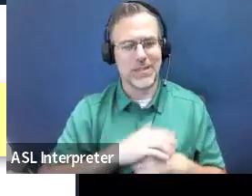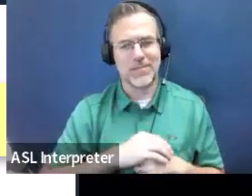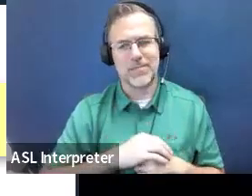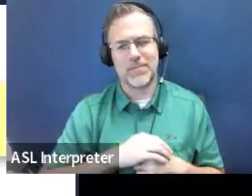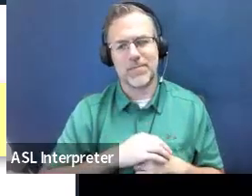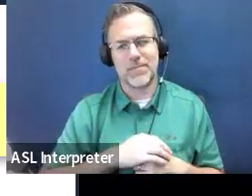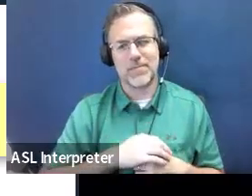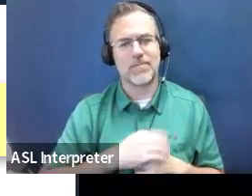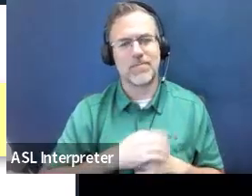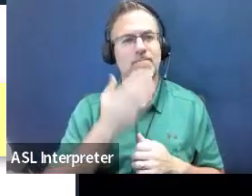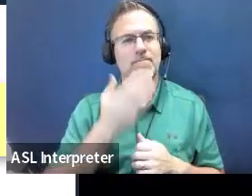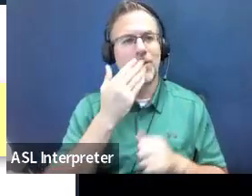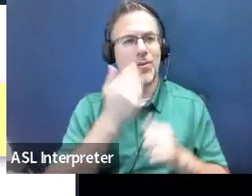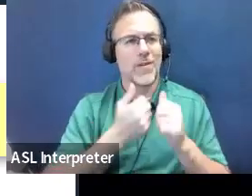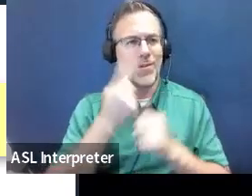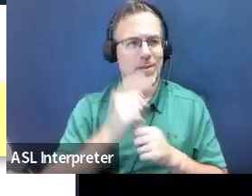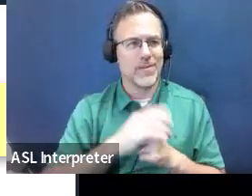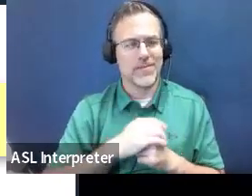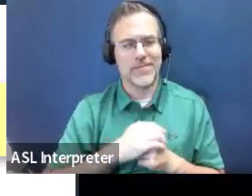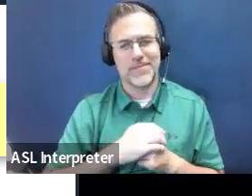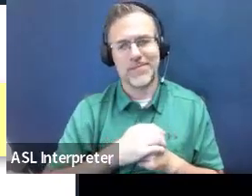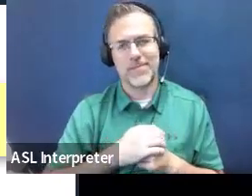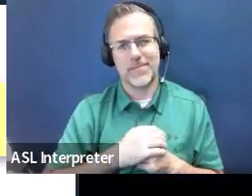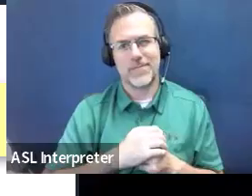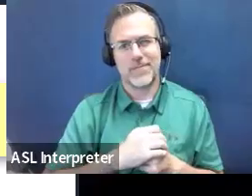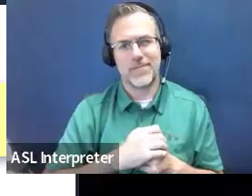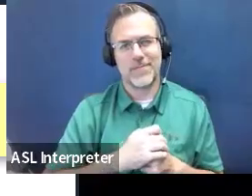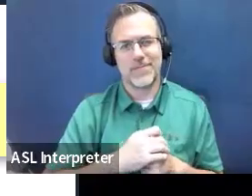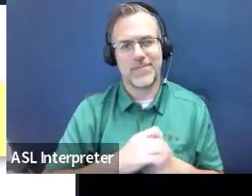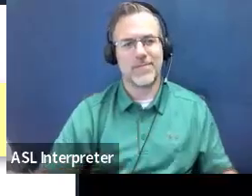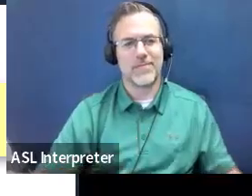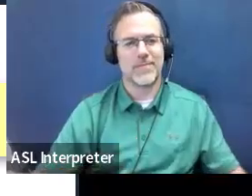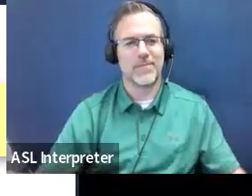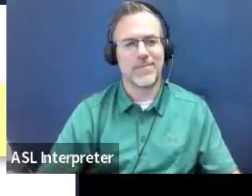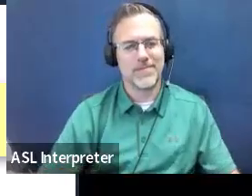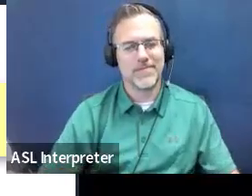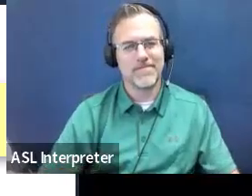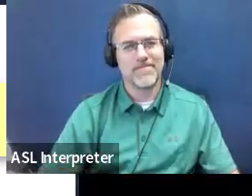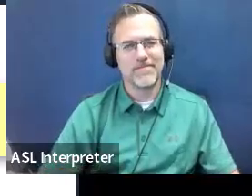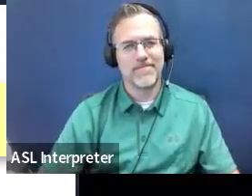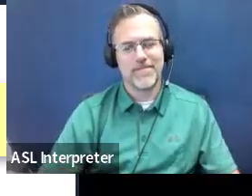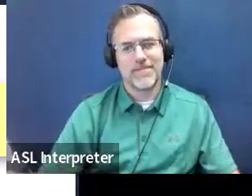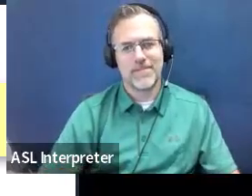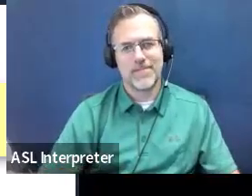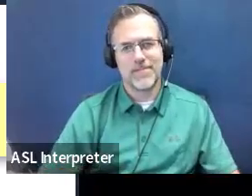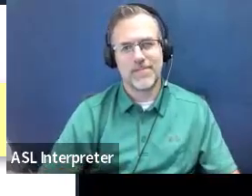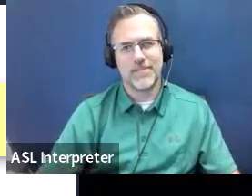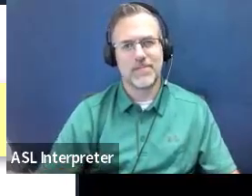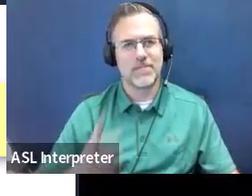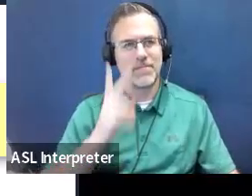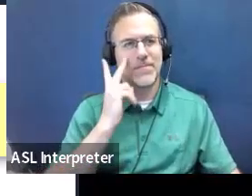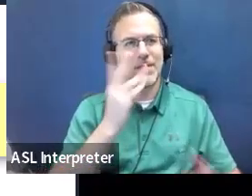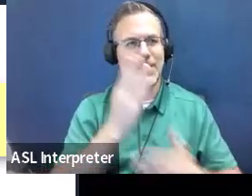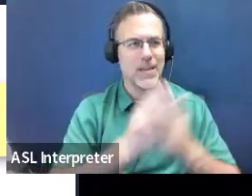You're Yeah, welcome. thank you, everyone. Thank you. We'll see you at part 2, maybe.